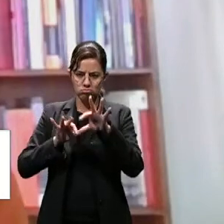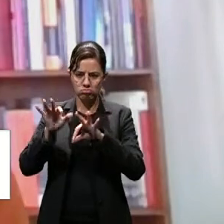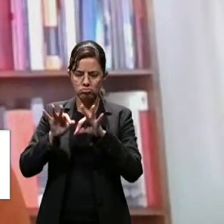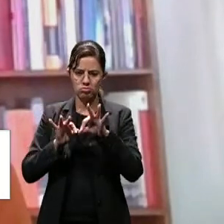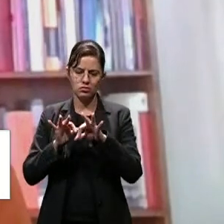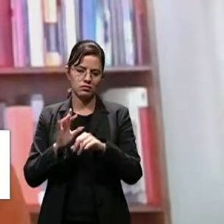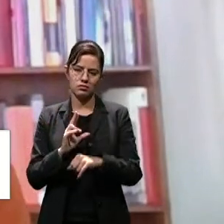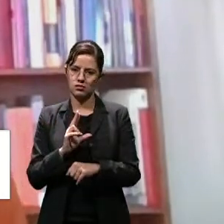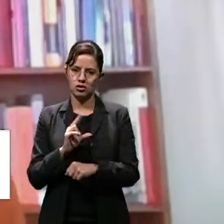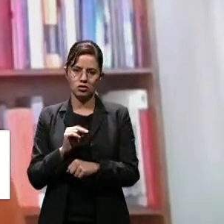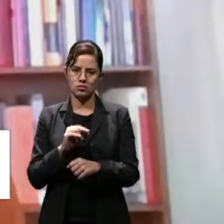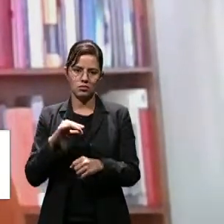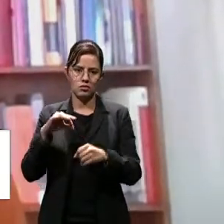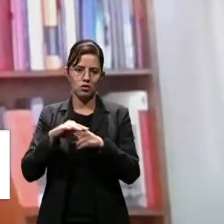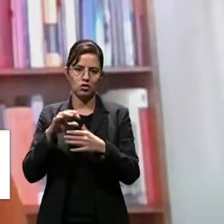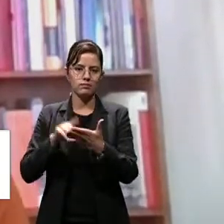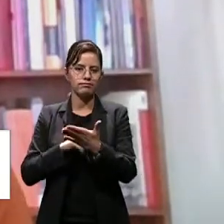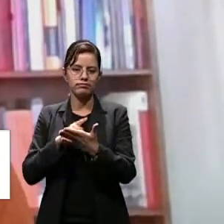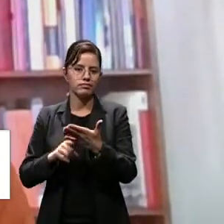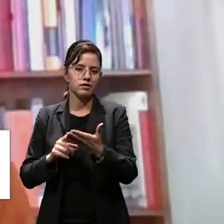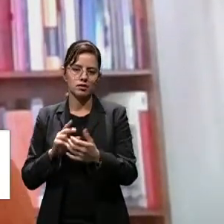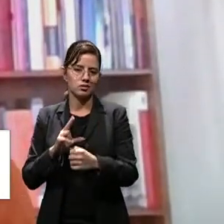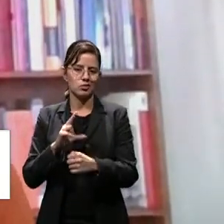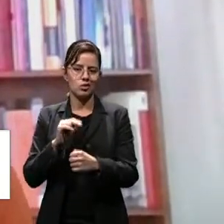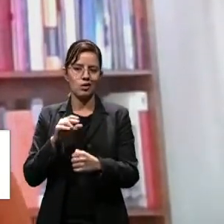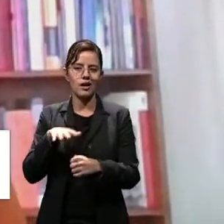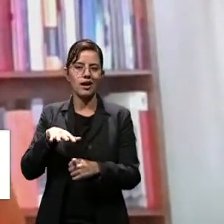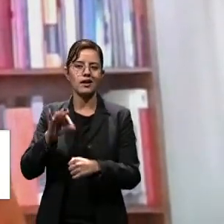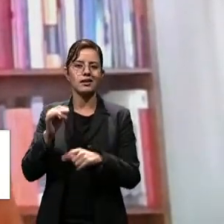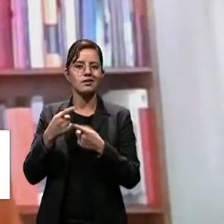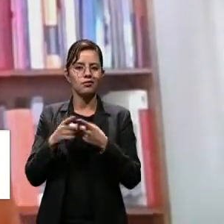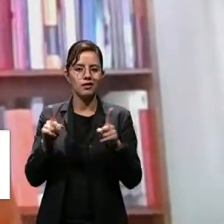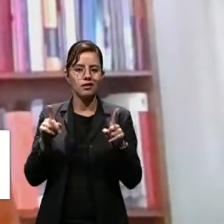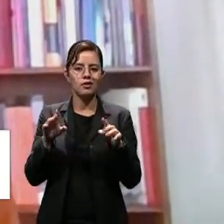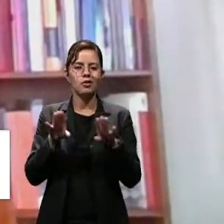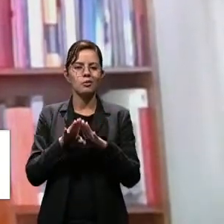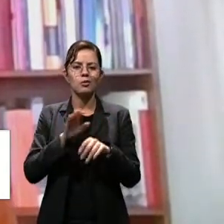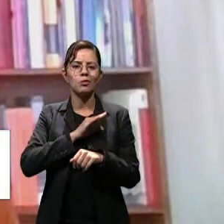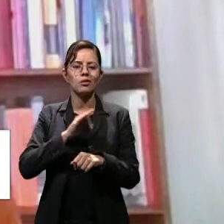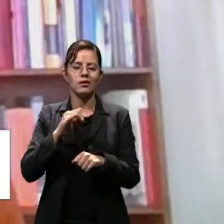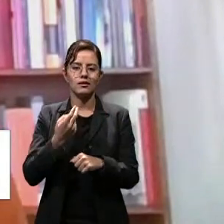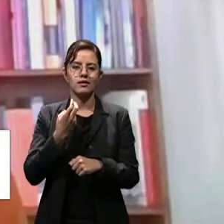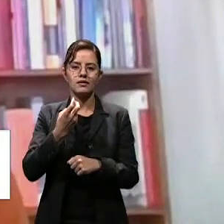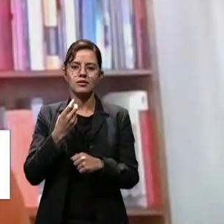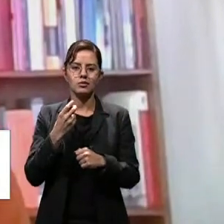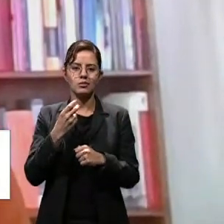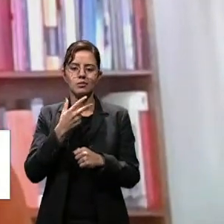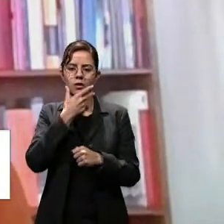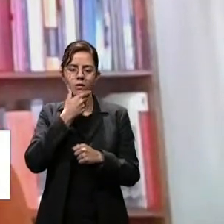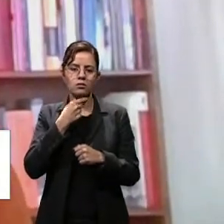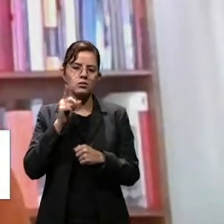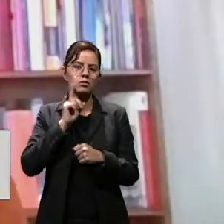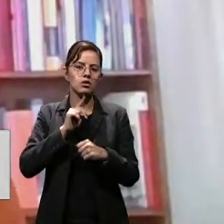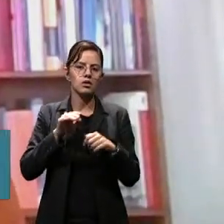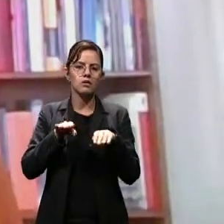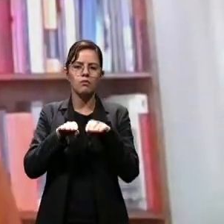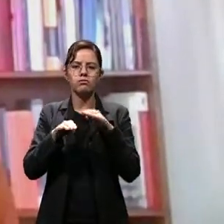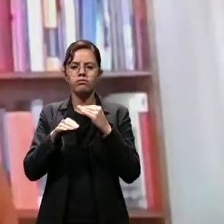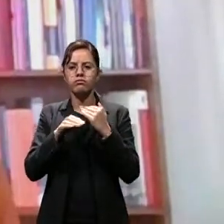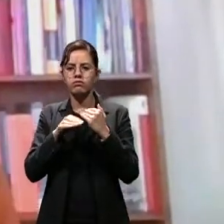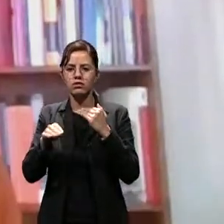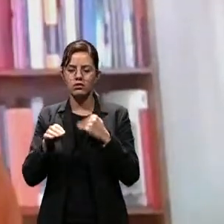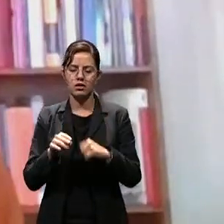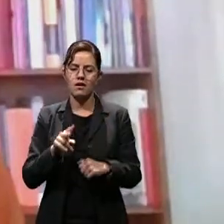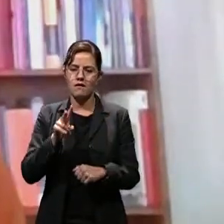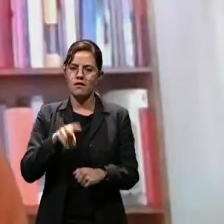in fields that are not or positions that are not elected by a public election?